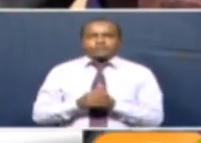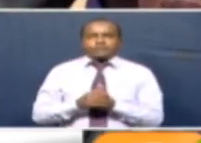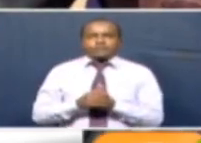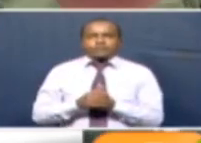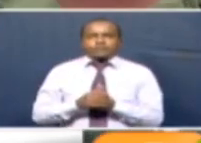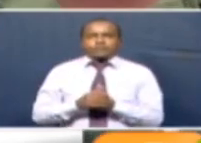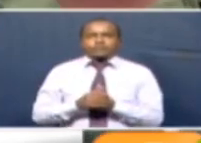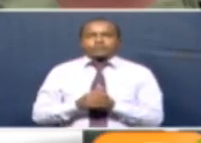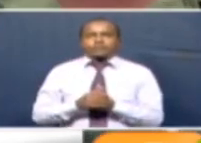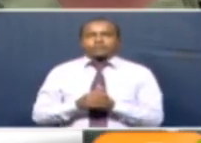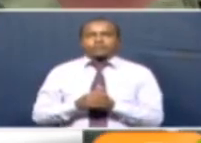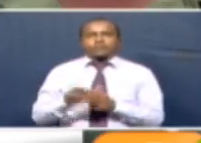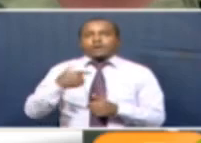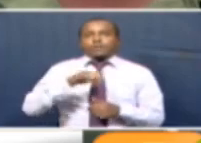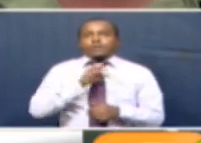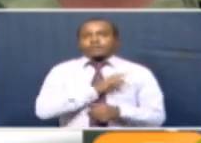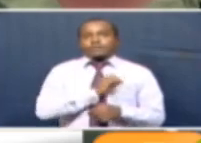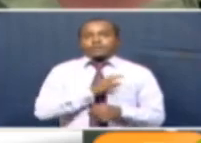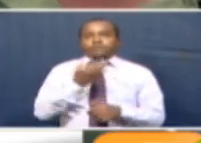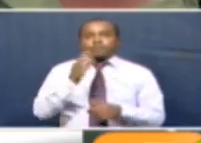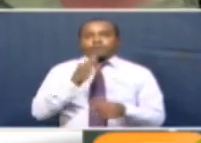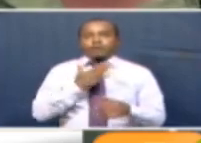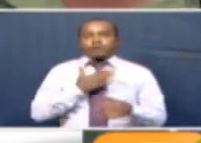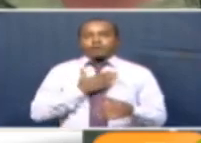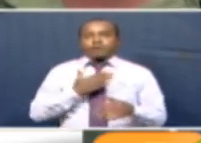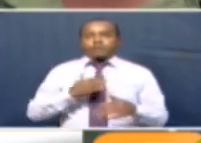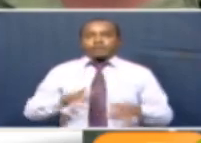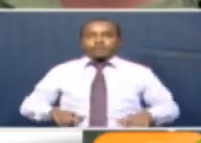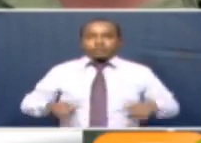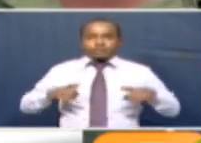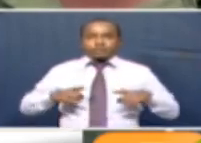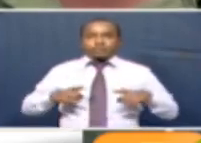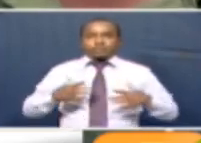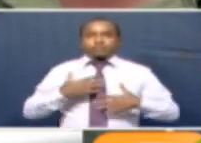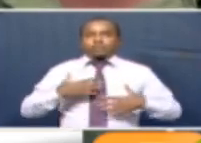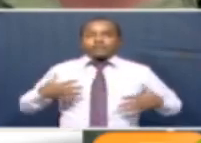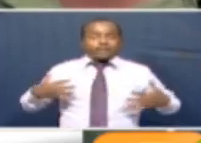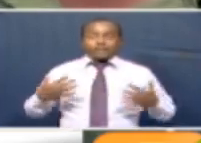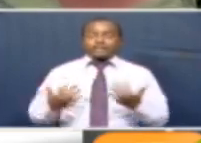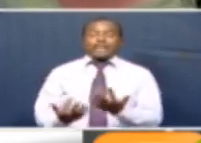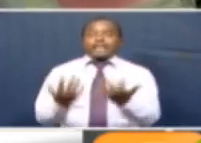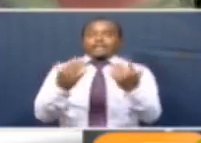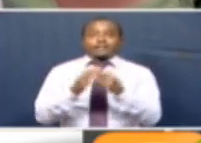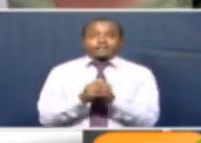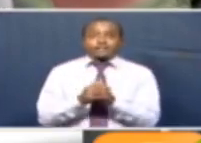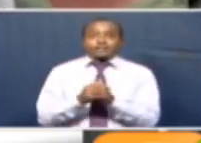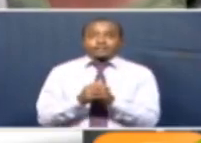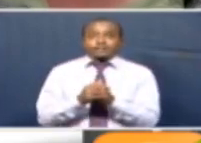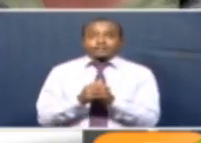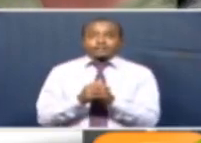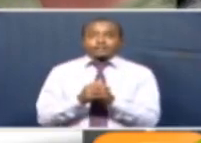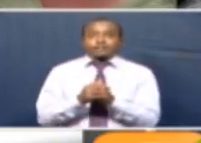nakufa. We are fearing for our life because Mandera is hell. Honestly, huwa tunalala